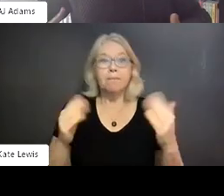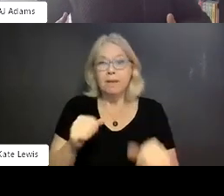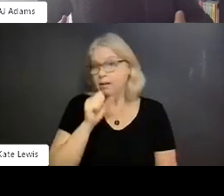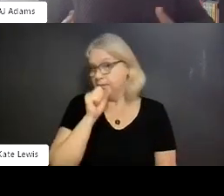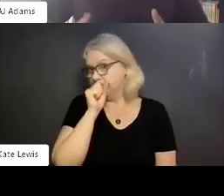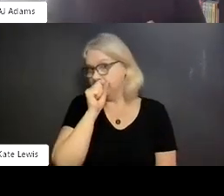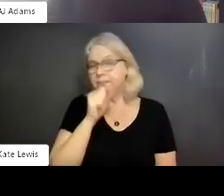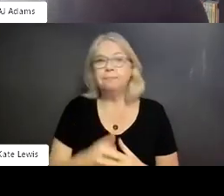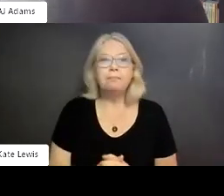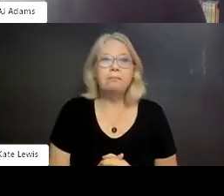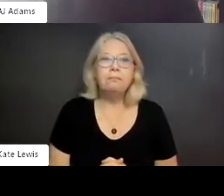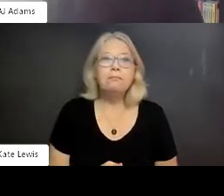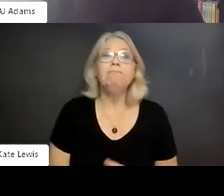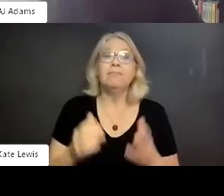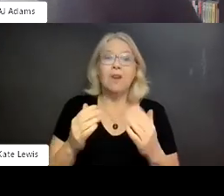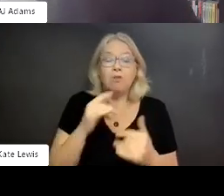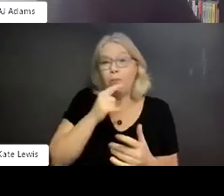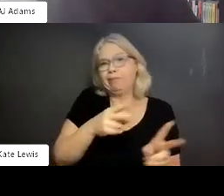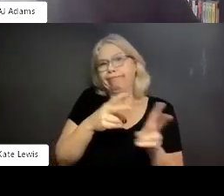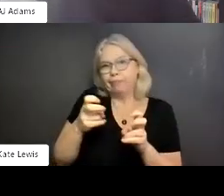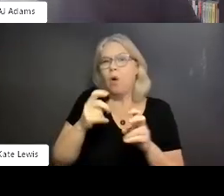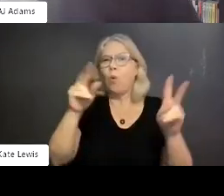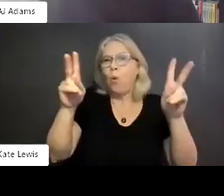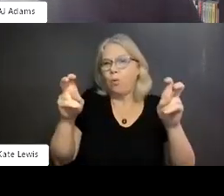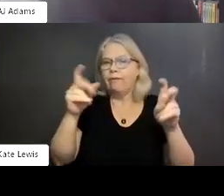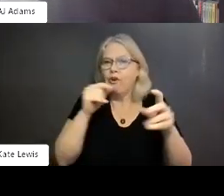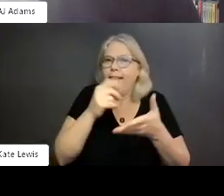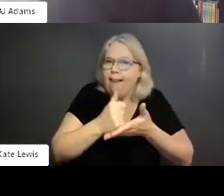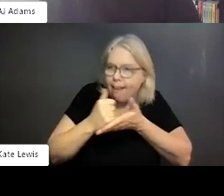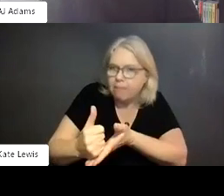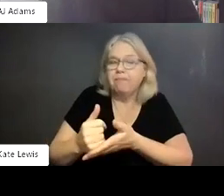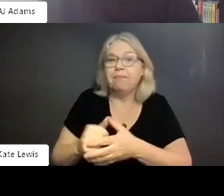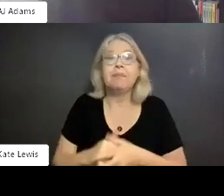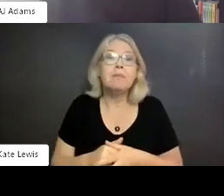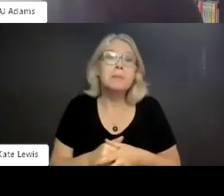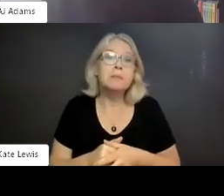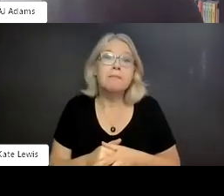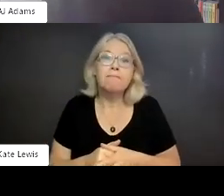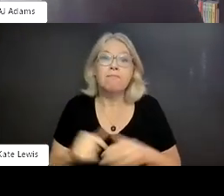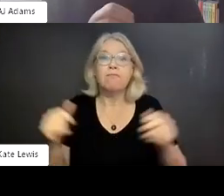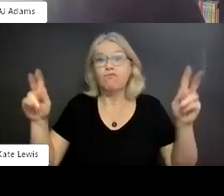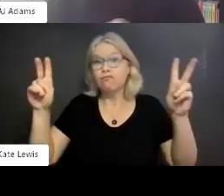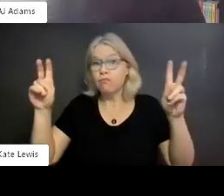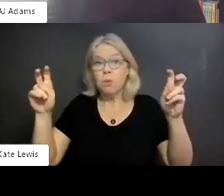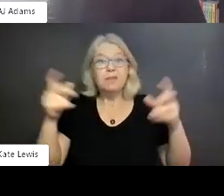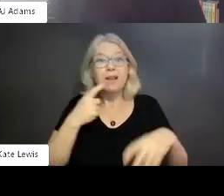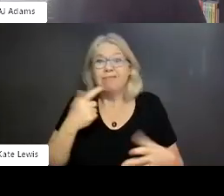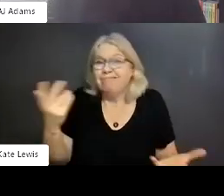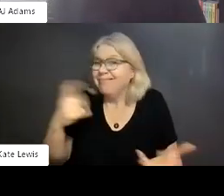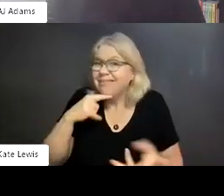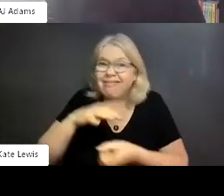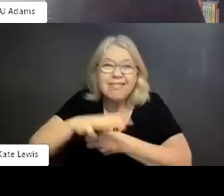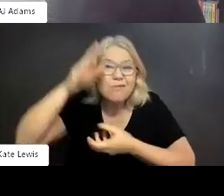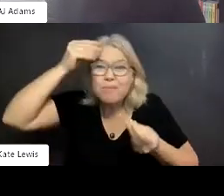this quote says, "I don't know that there's enough education on what it means to be queer and to have dementia. We as a population